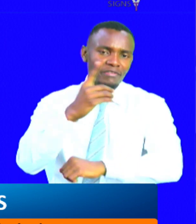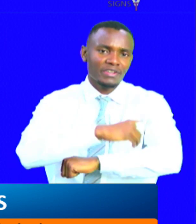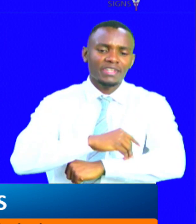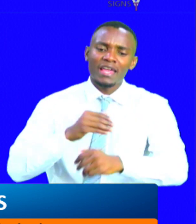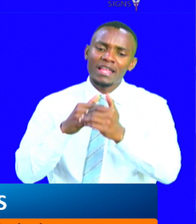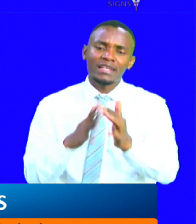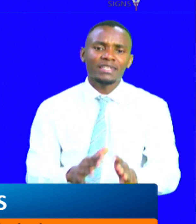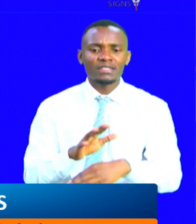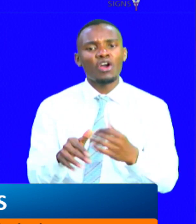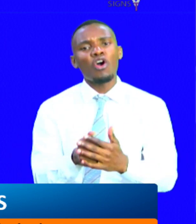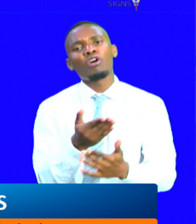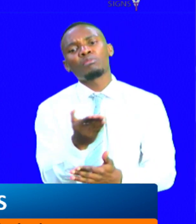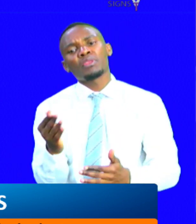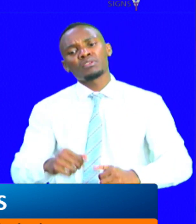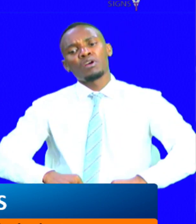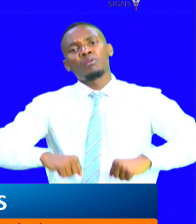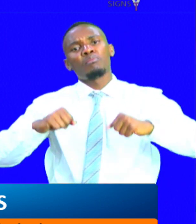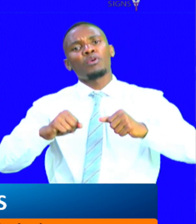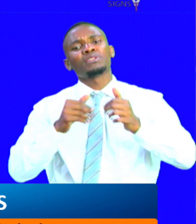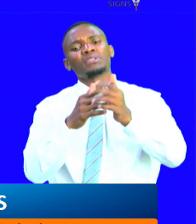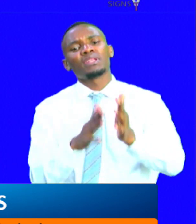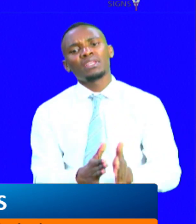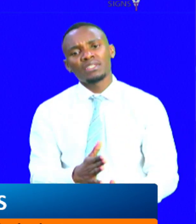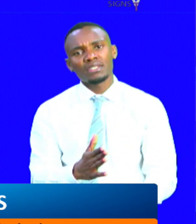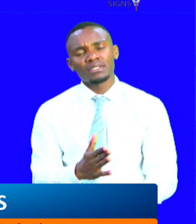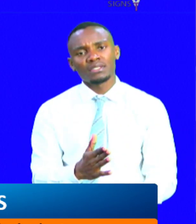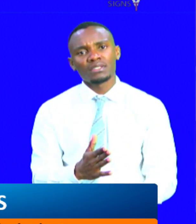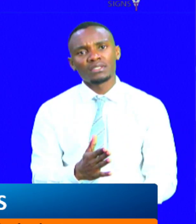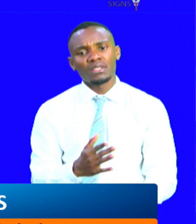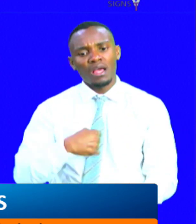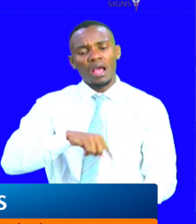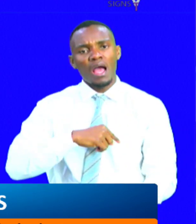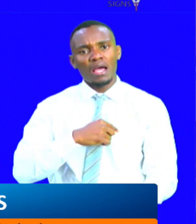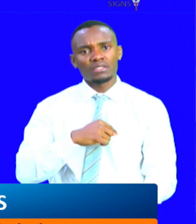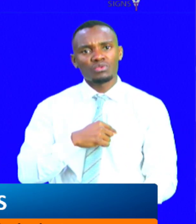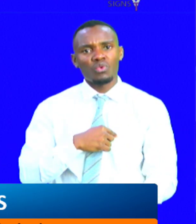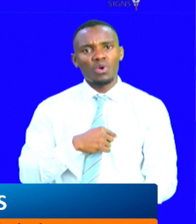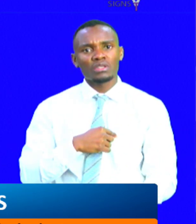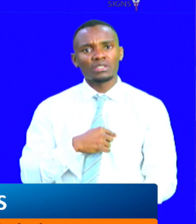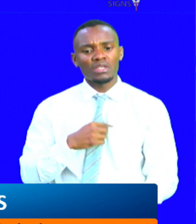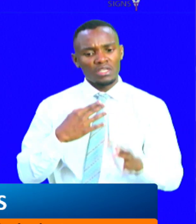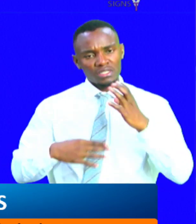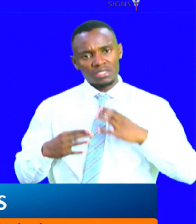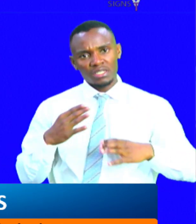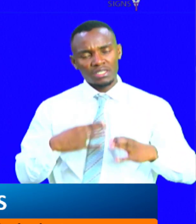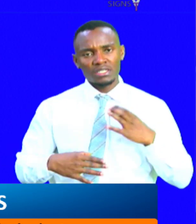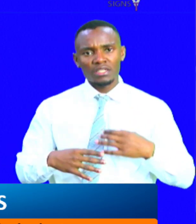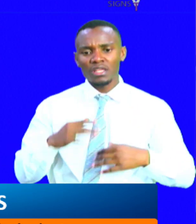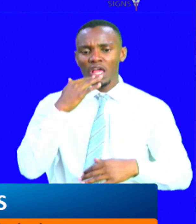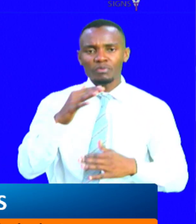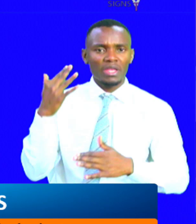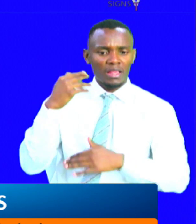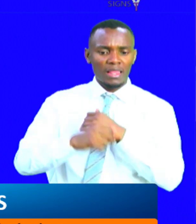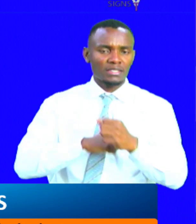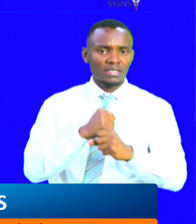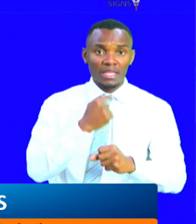wote viongozi, wadosi hawa wetu kabisa wananchi, waliongea August last year. Na wakasema huyu ndiye ataongoza